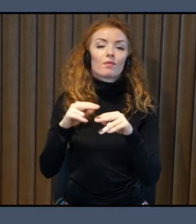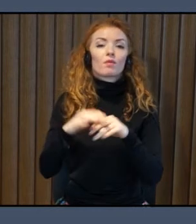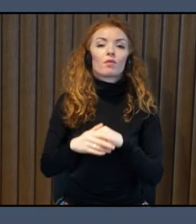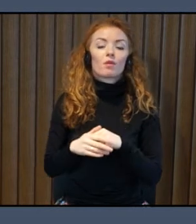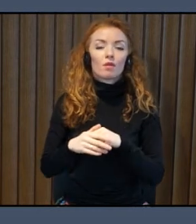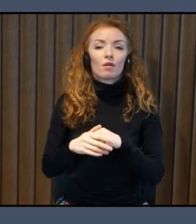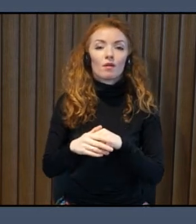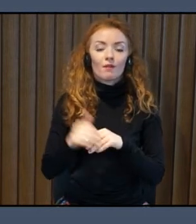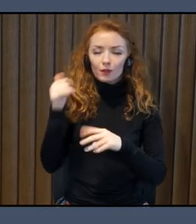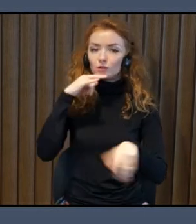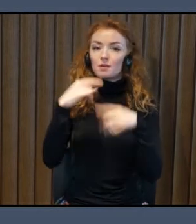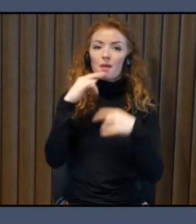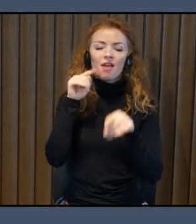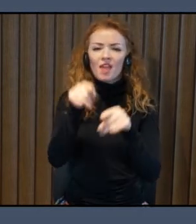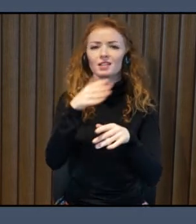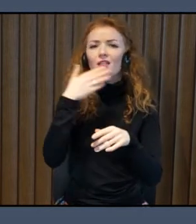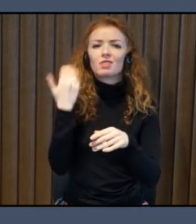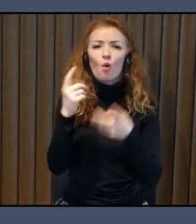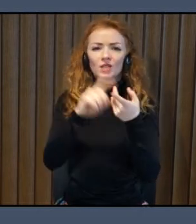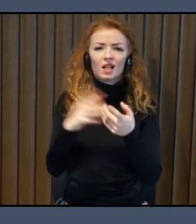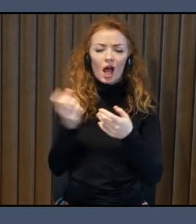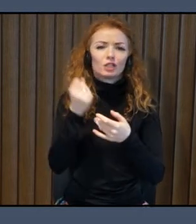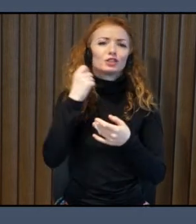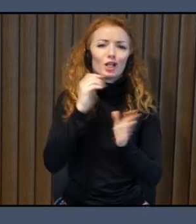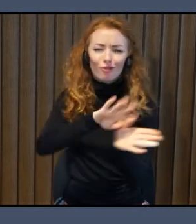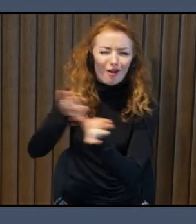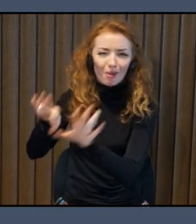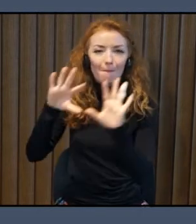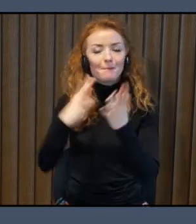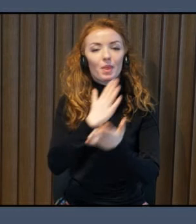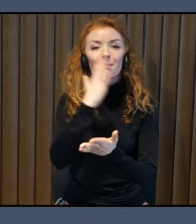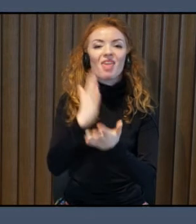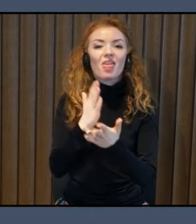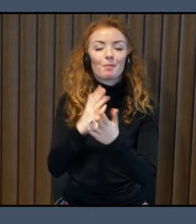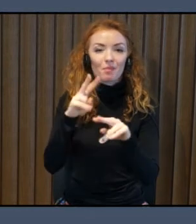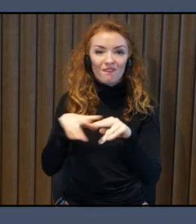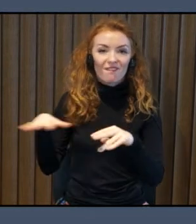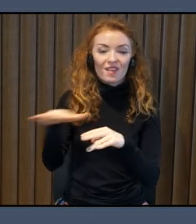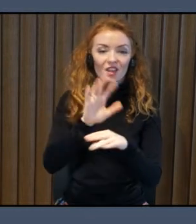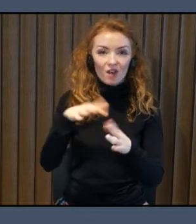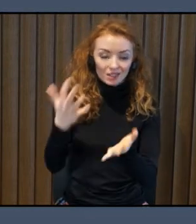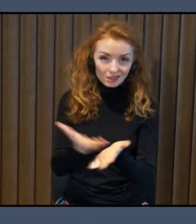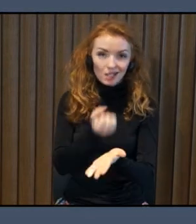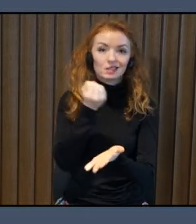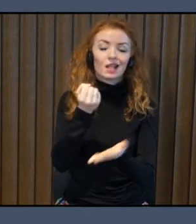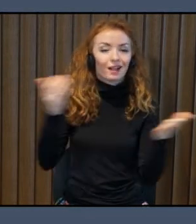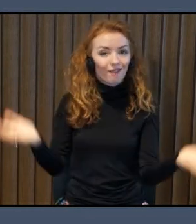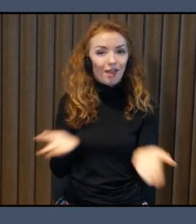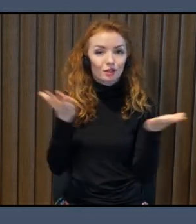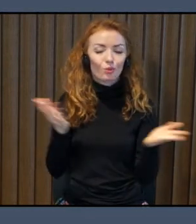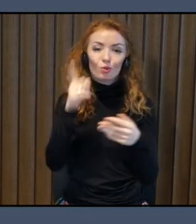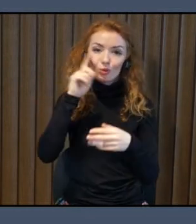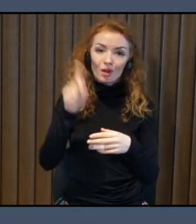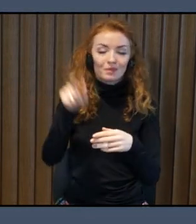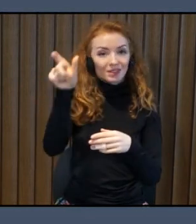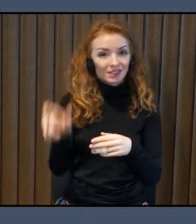also renovated. And the main idea is that accessibility solutions